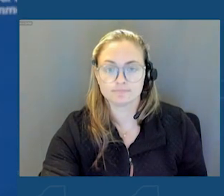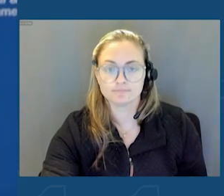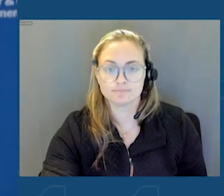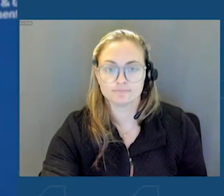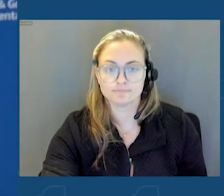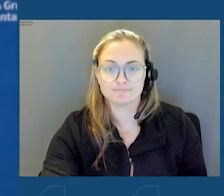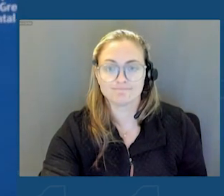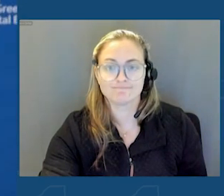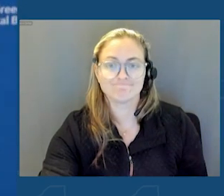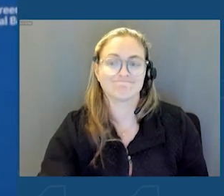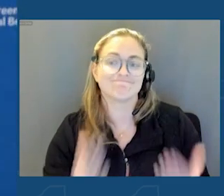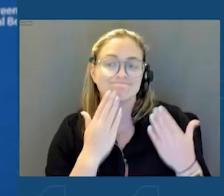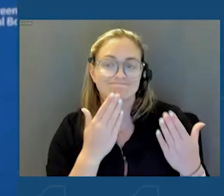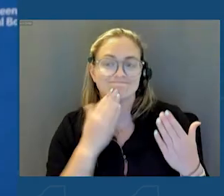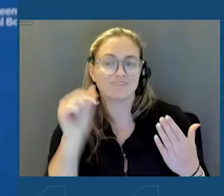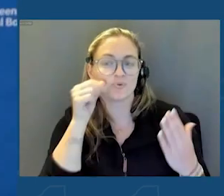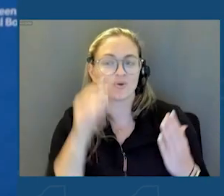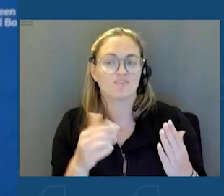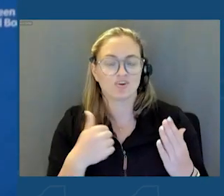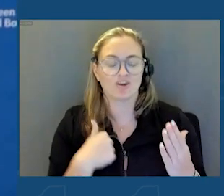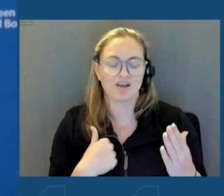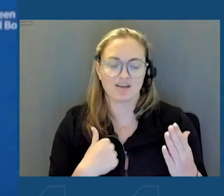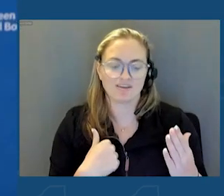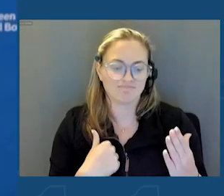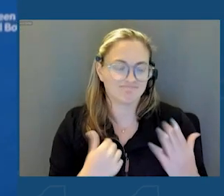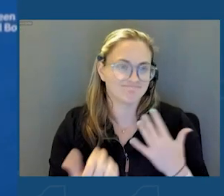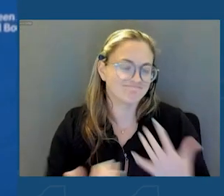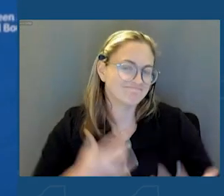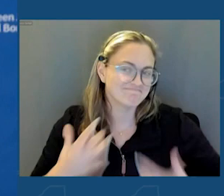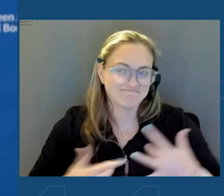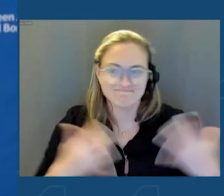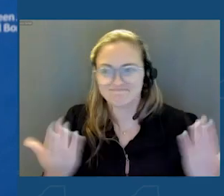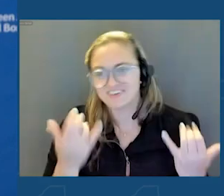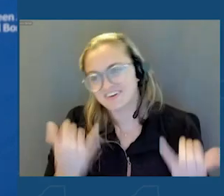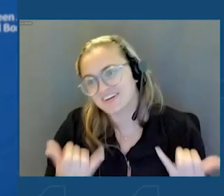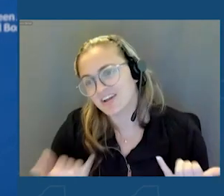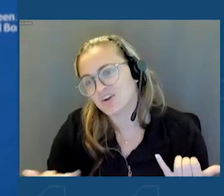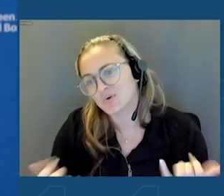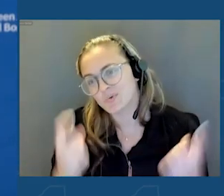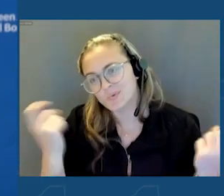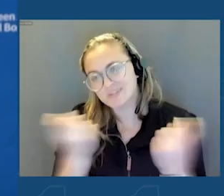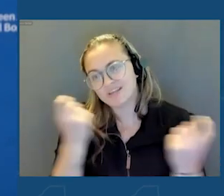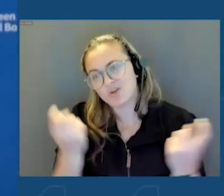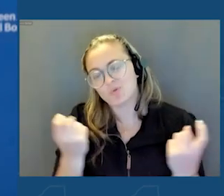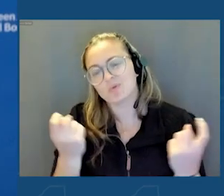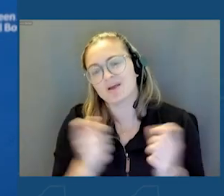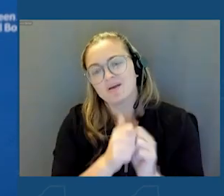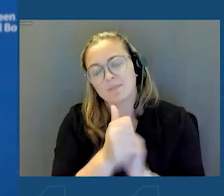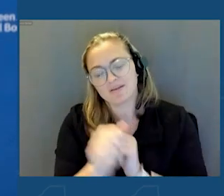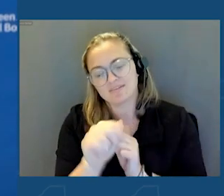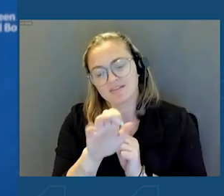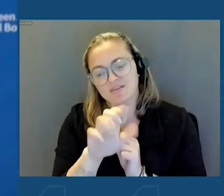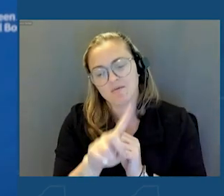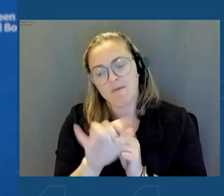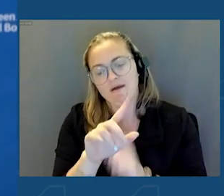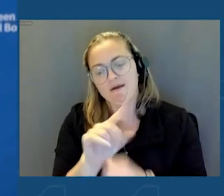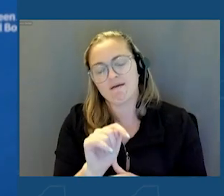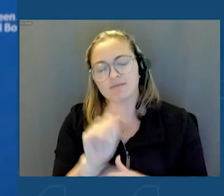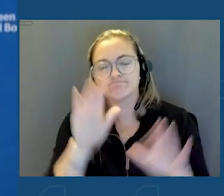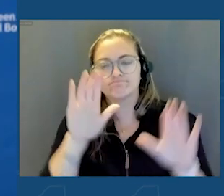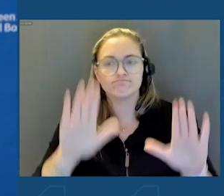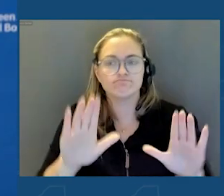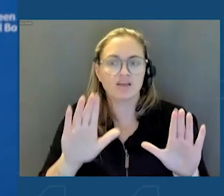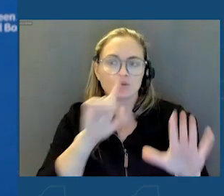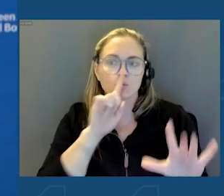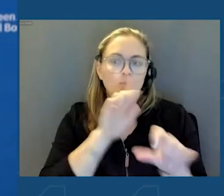Thank you, Governor Hochul. I am absolutely thrilled to be here with you today to celebrate the passage of the Bond Act and the incredible promise